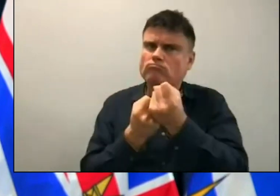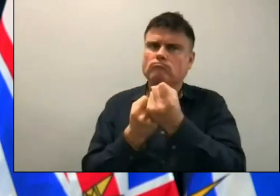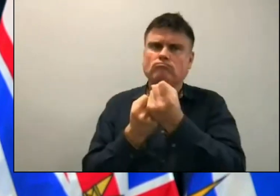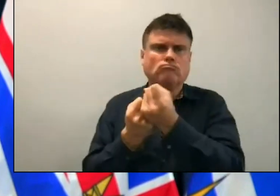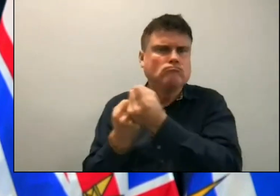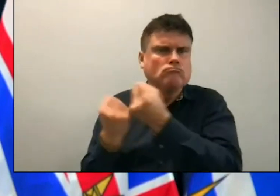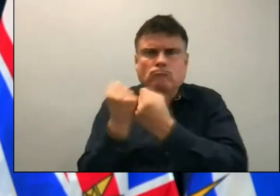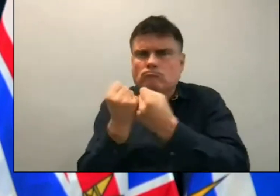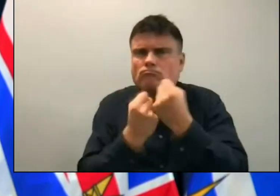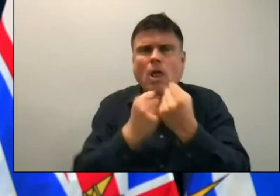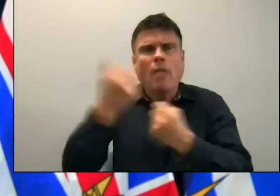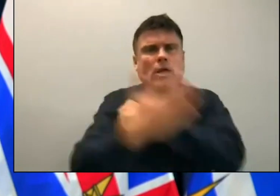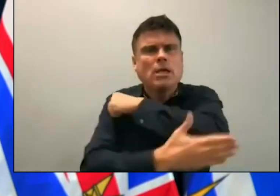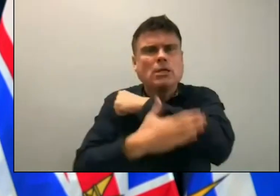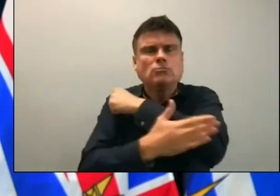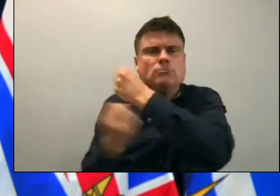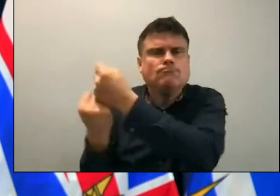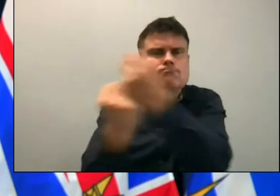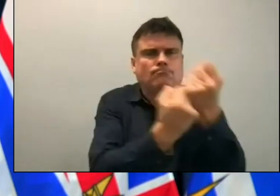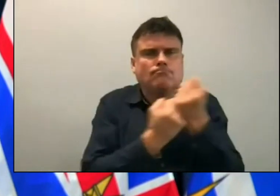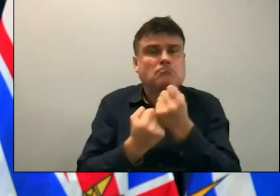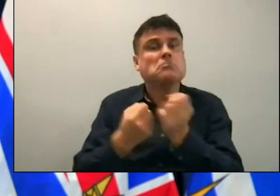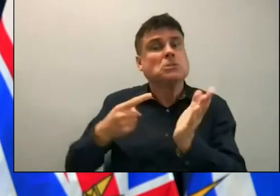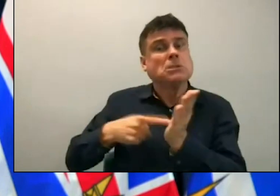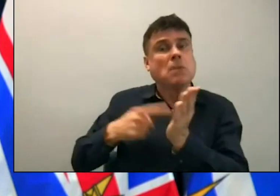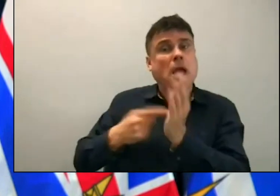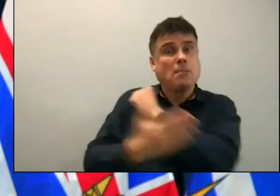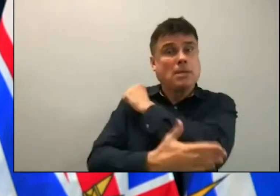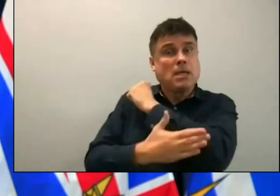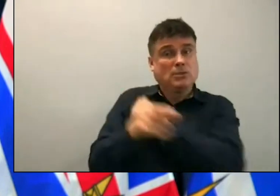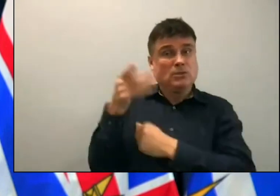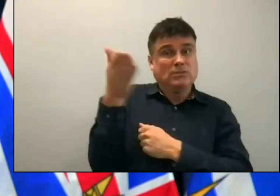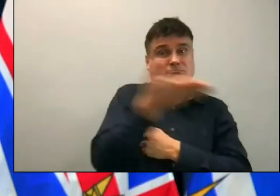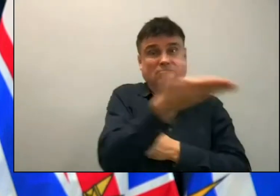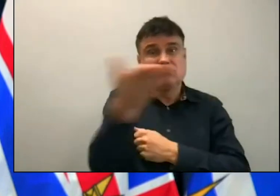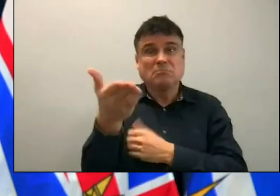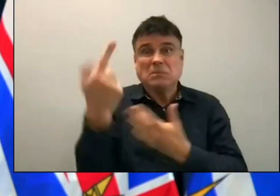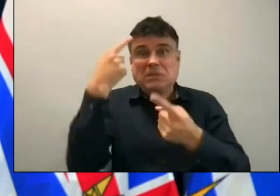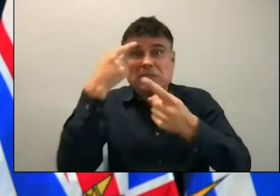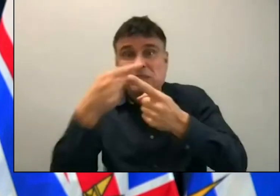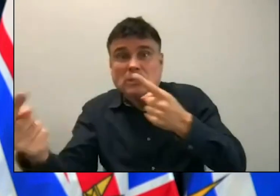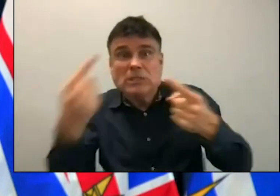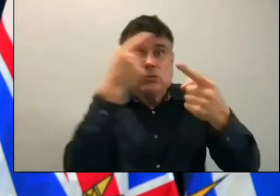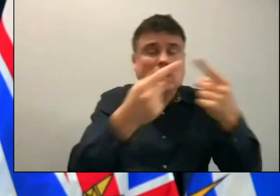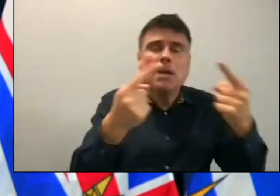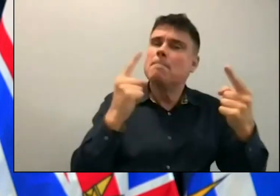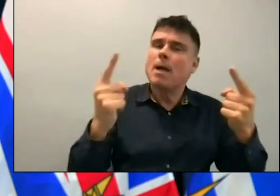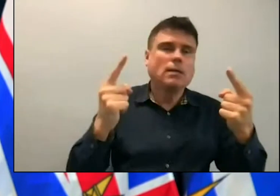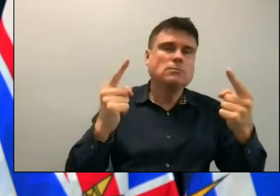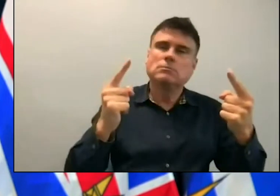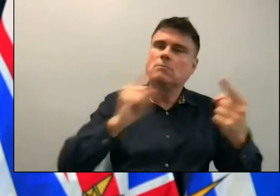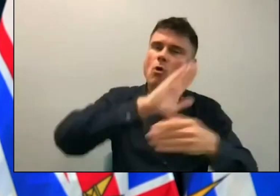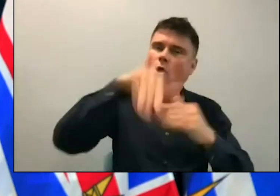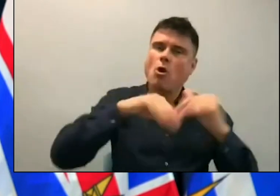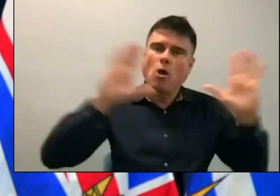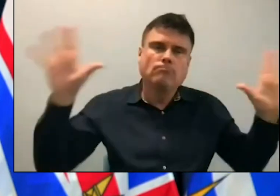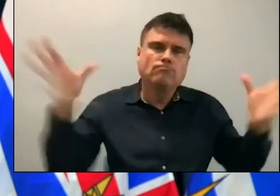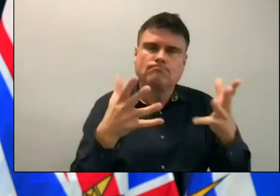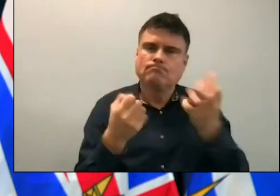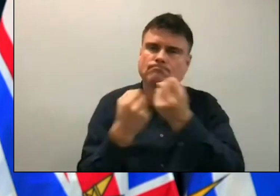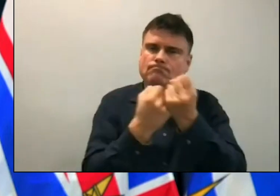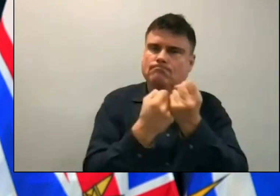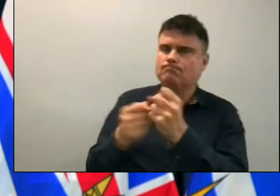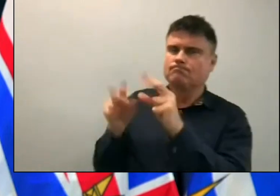world. Oftentimes people in countries that don't always agree are unanimous in their condemnation of the Russian aggression